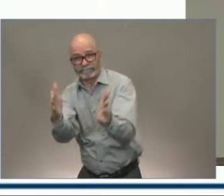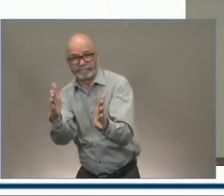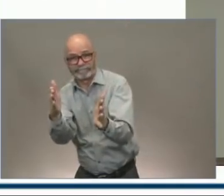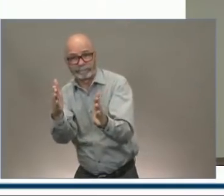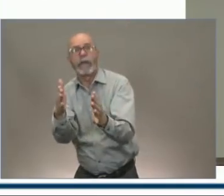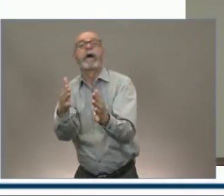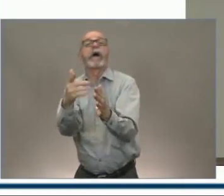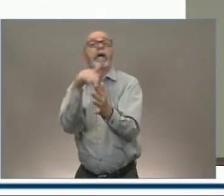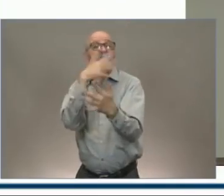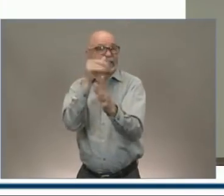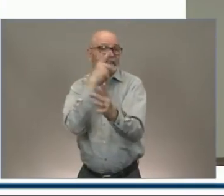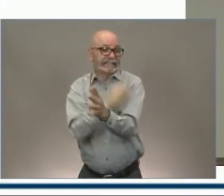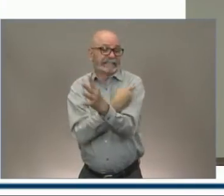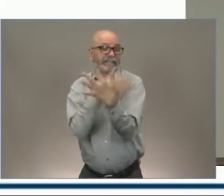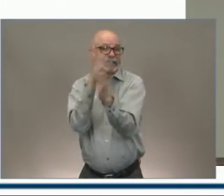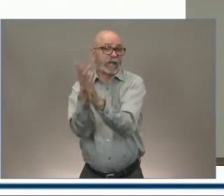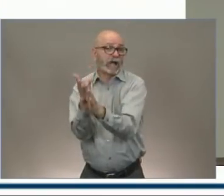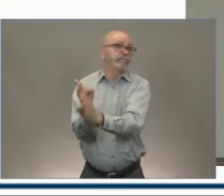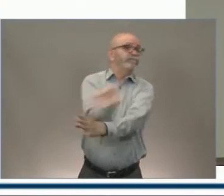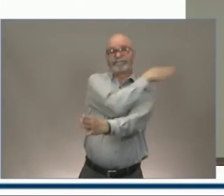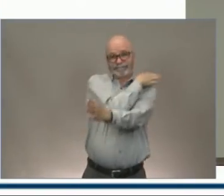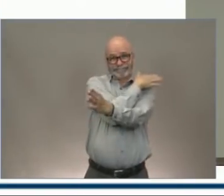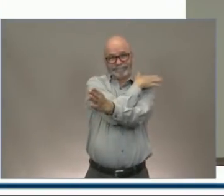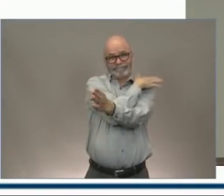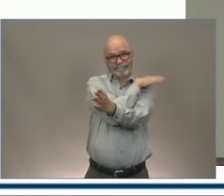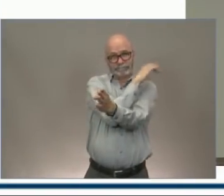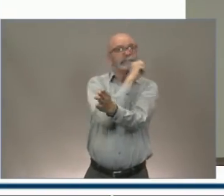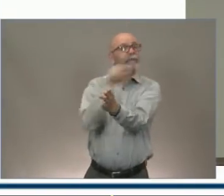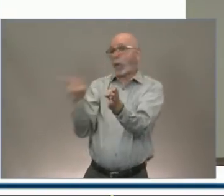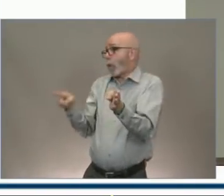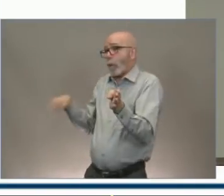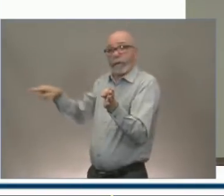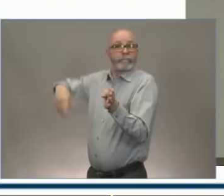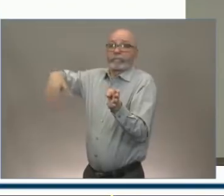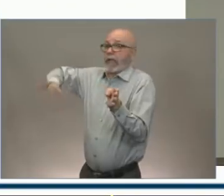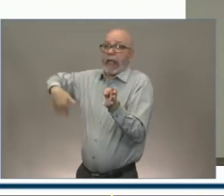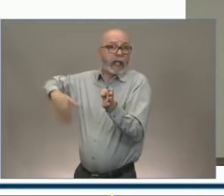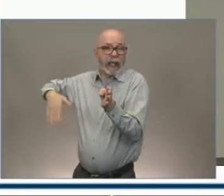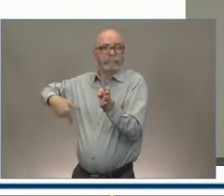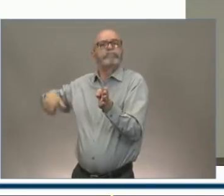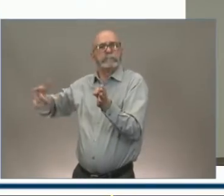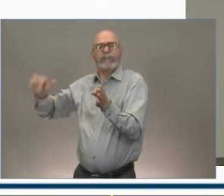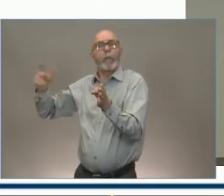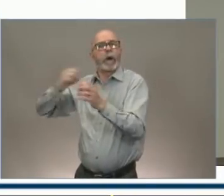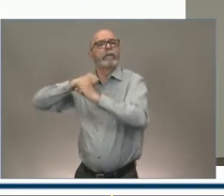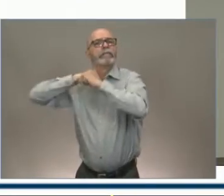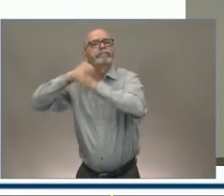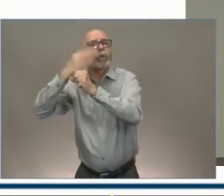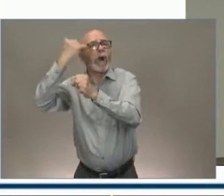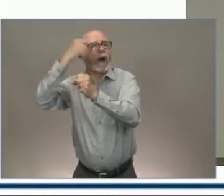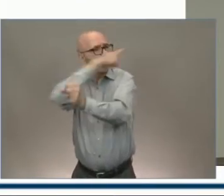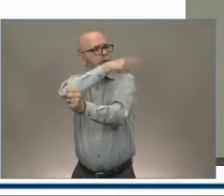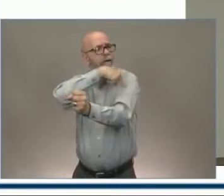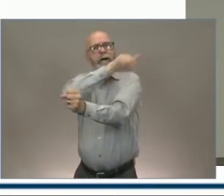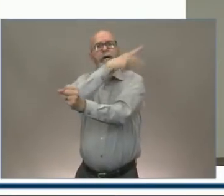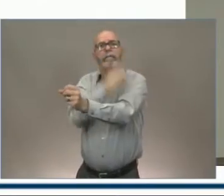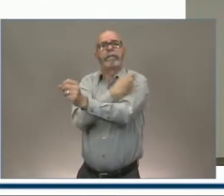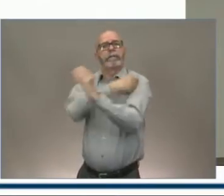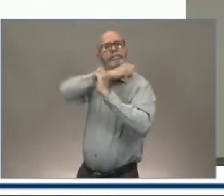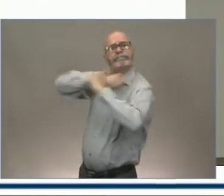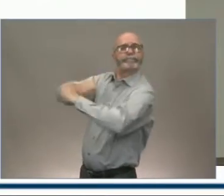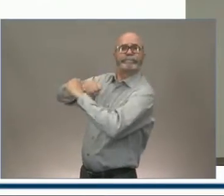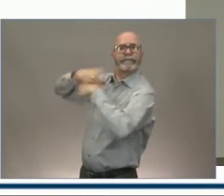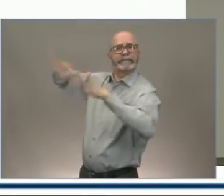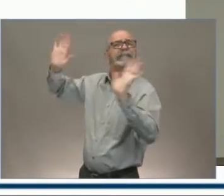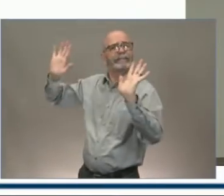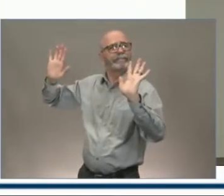can build that up, that provides protection for everybody by decreasing the chance for the virus to circulate. And ultimately, there